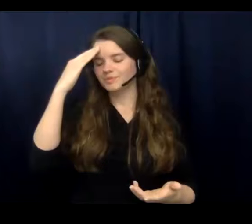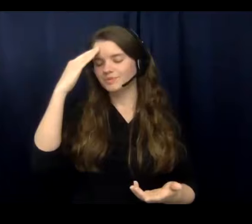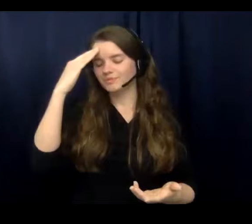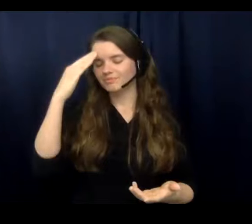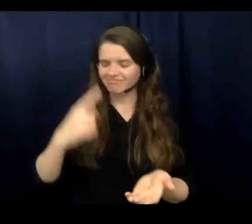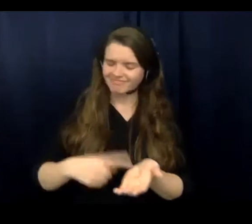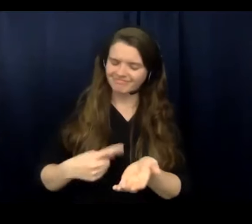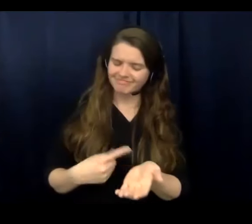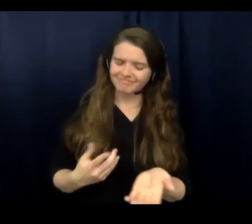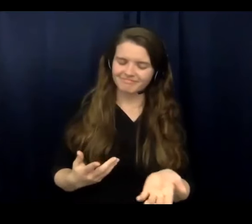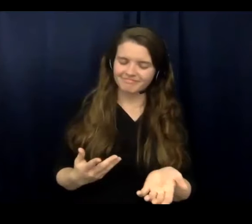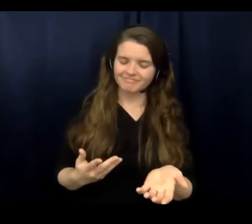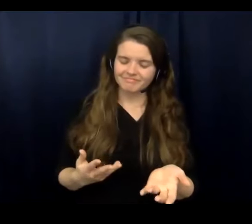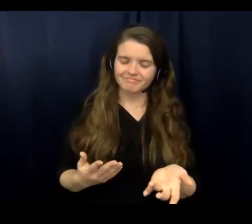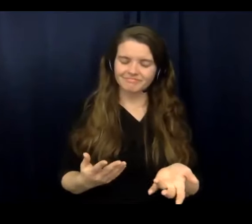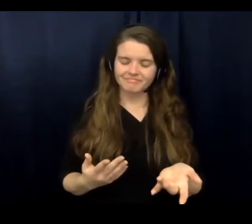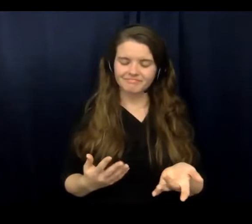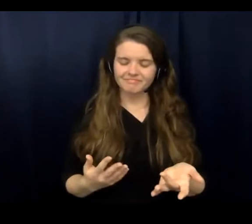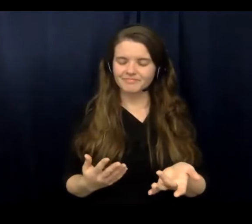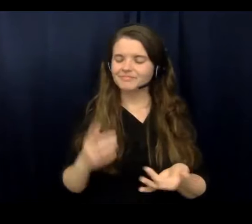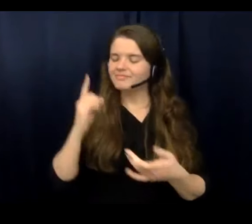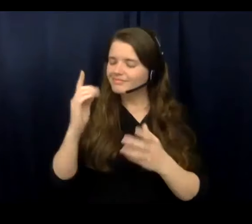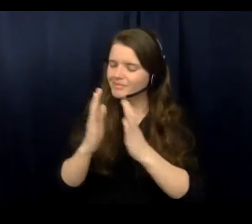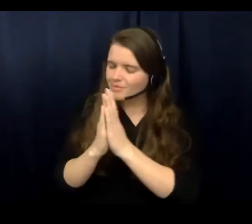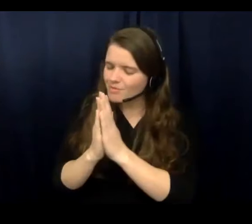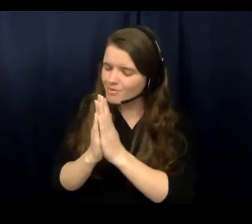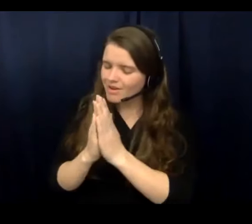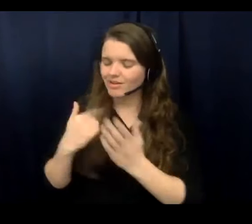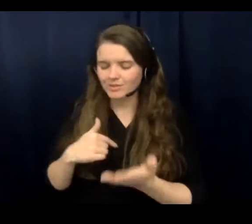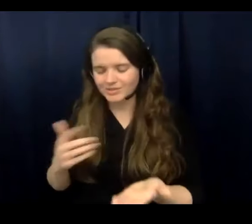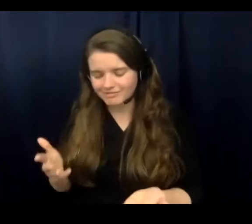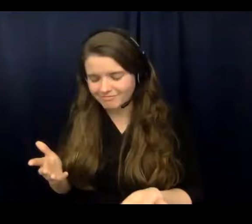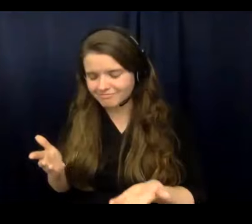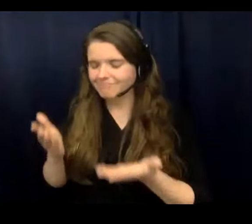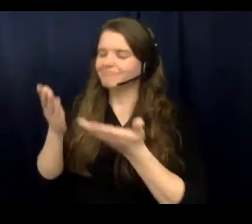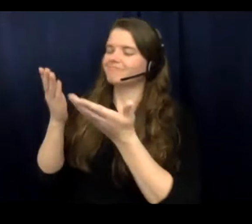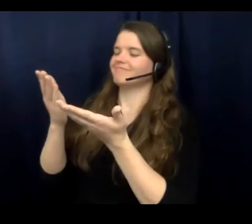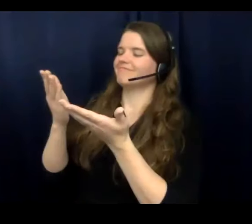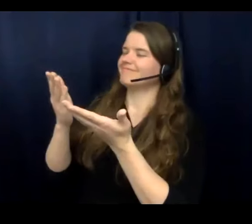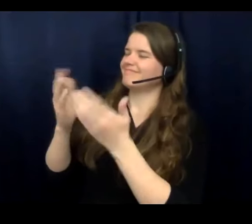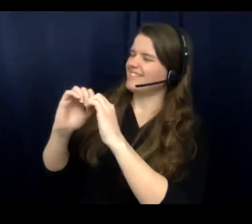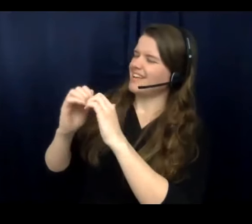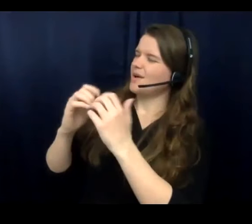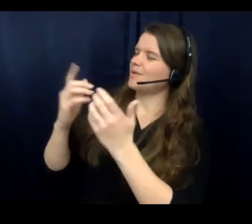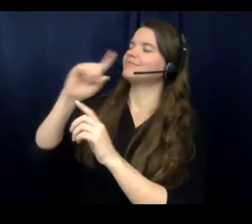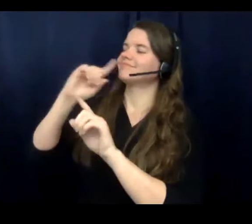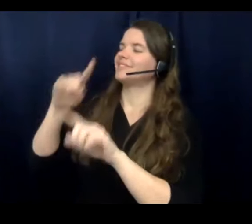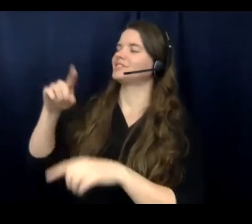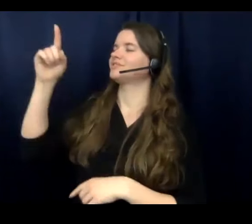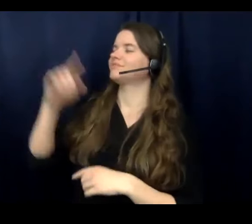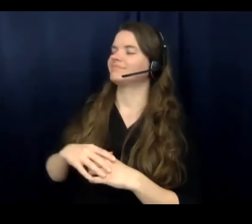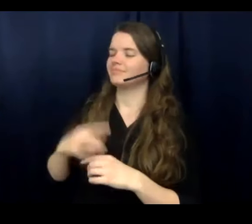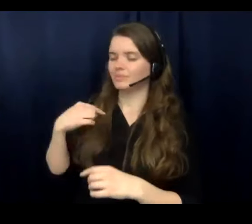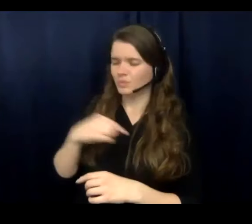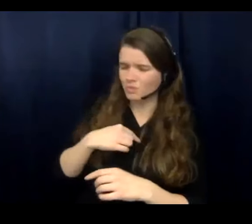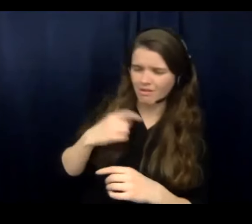sometimes, Lord God, that the prayers that we lift up before you, Lord God, the answers of how they may come in ways that we may not